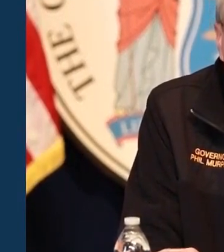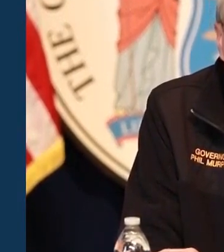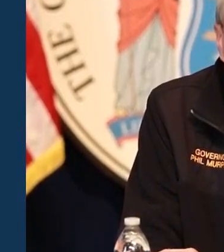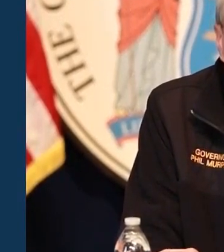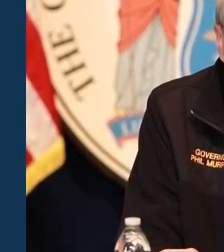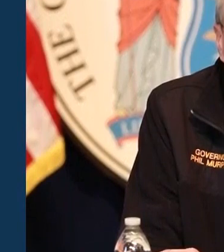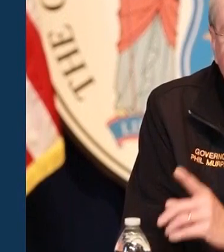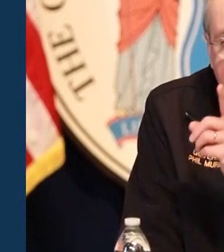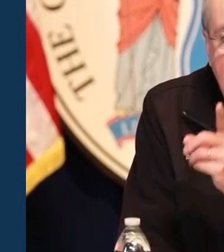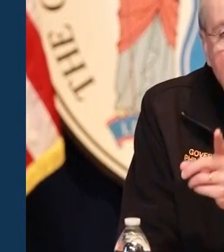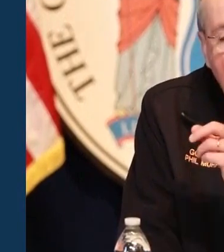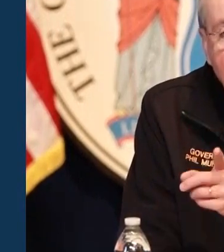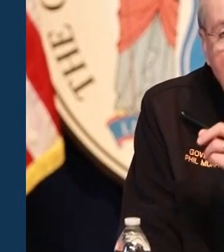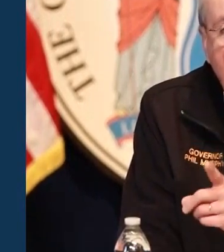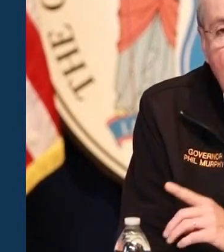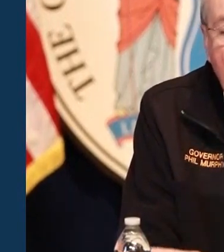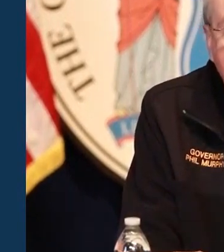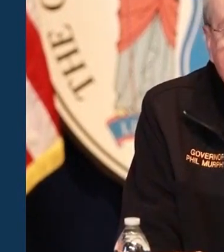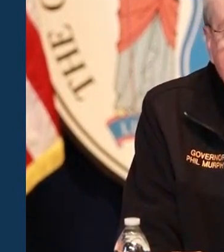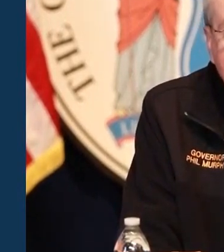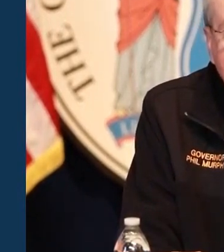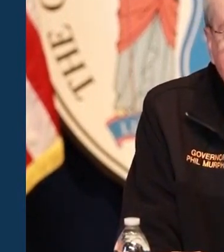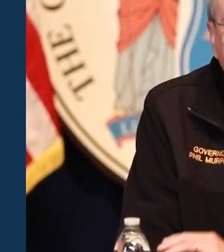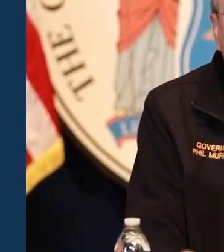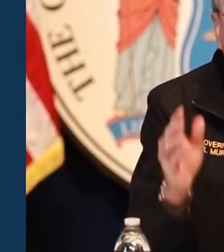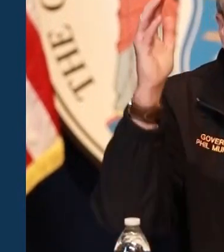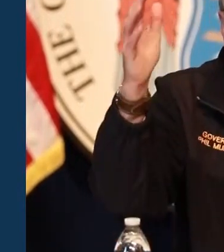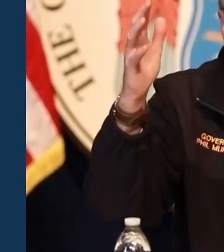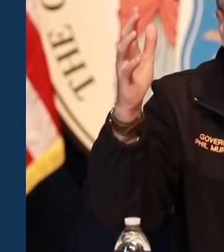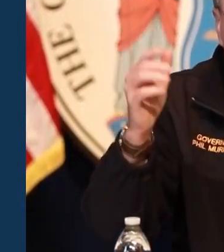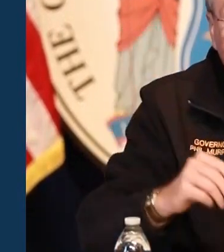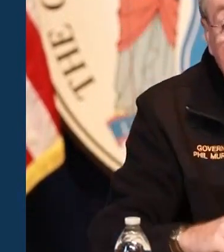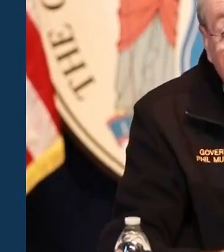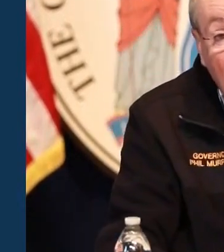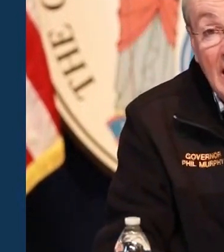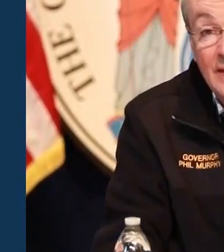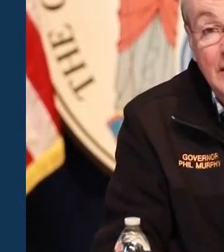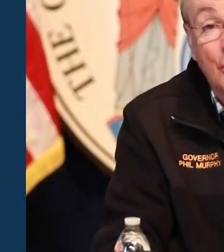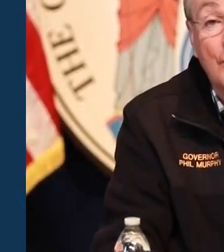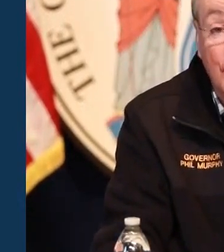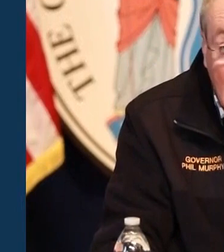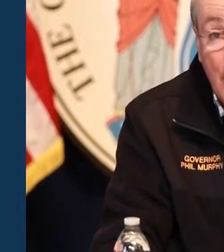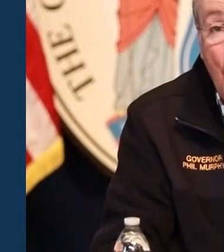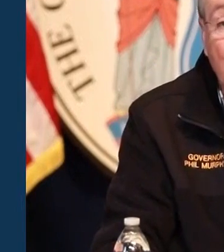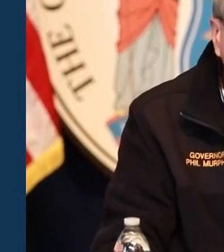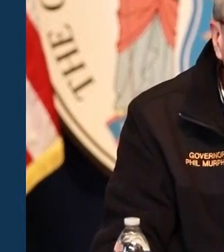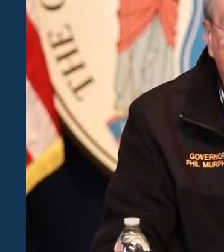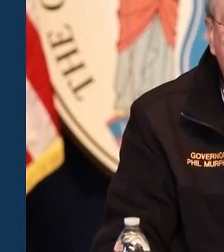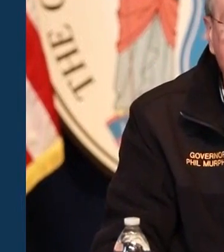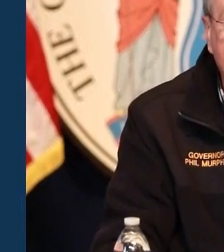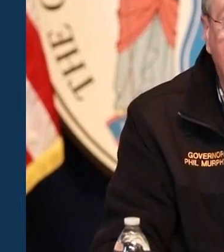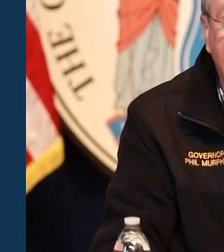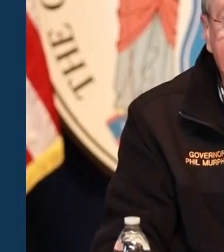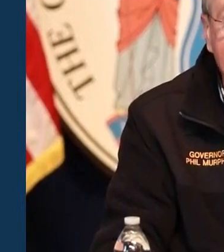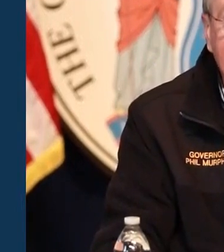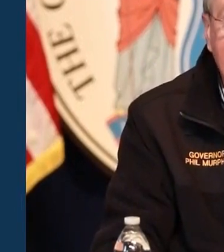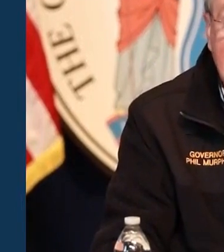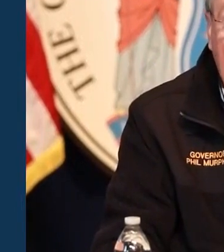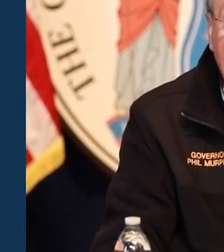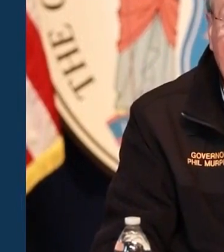together. But we each have to do our part. And the 9 million of us need to flatten that curve. Stay home. Stay away from each